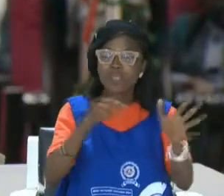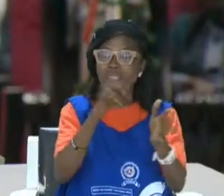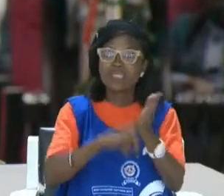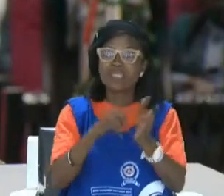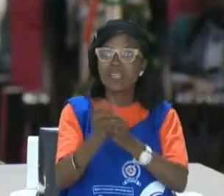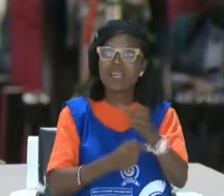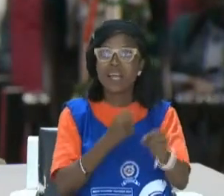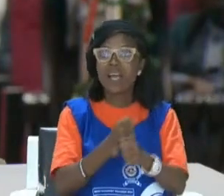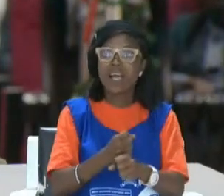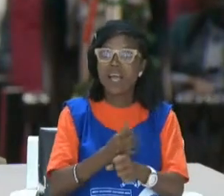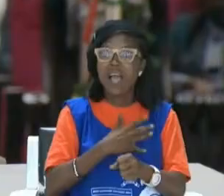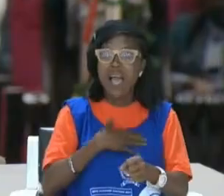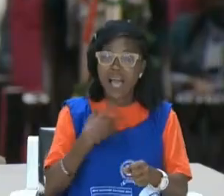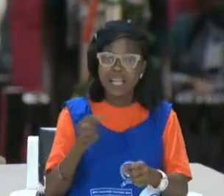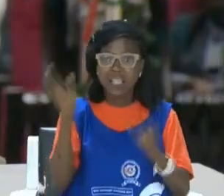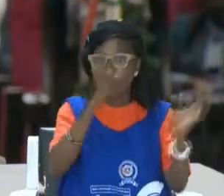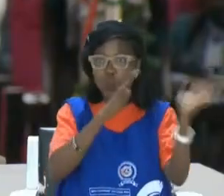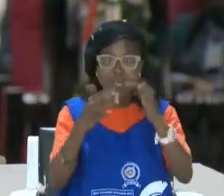And the wind has been blowing.